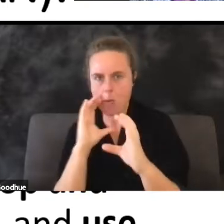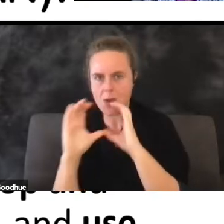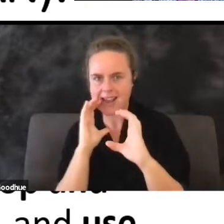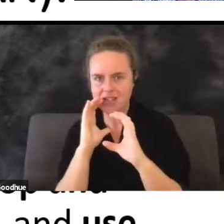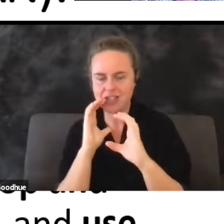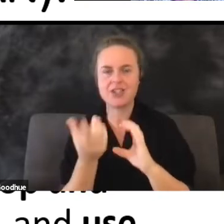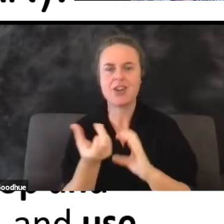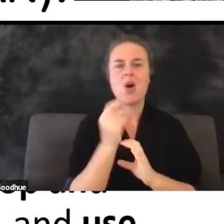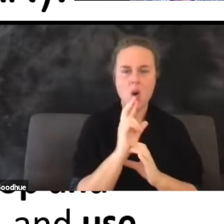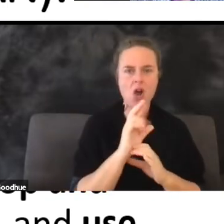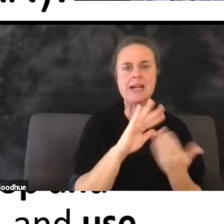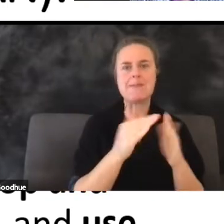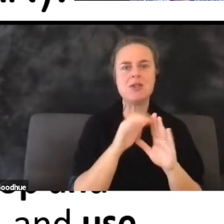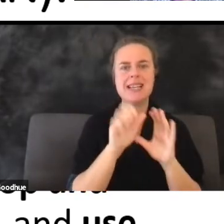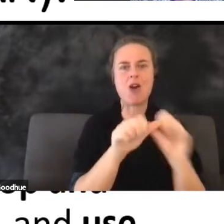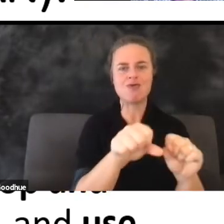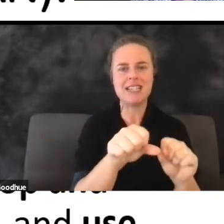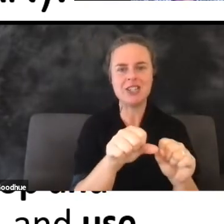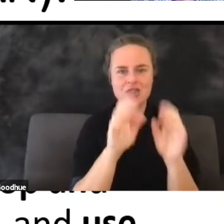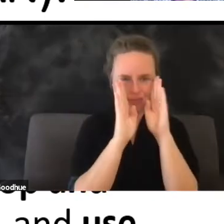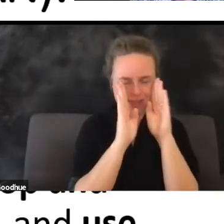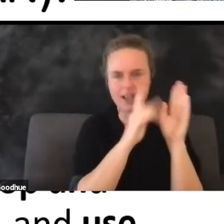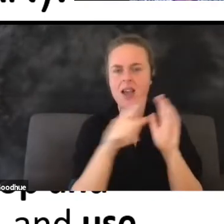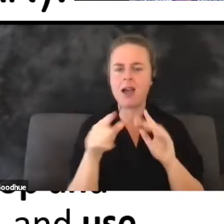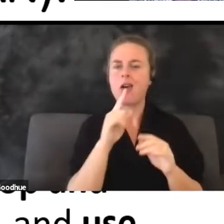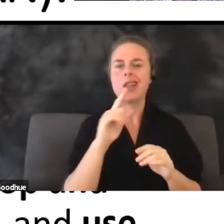So you can do it many different ways.